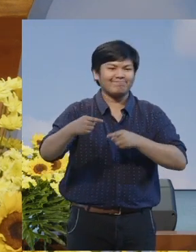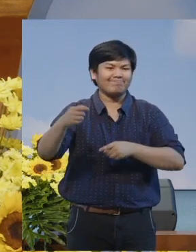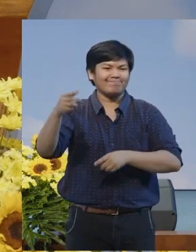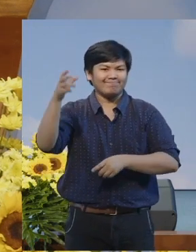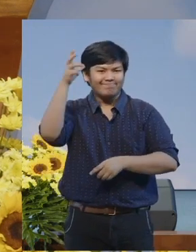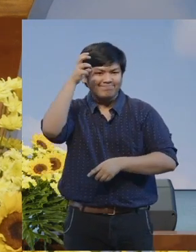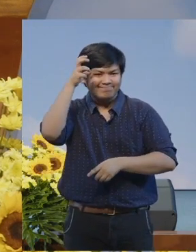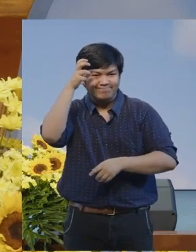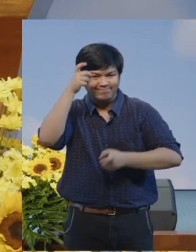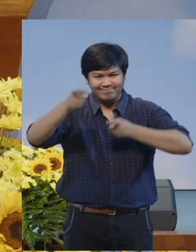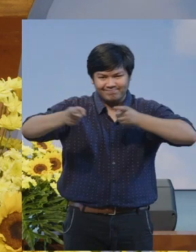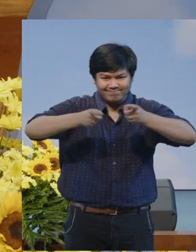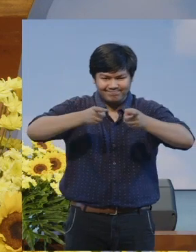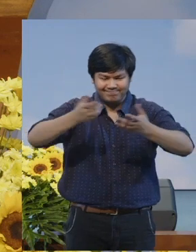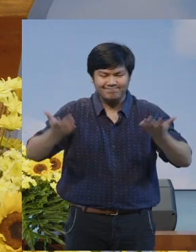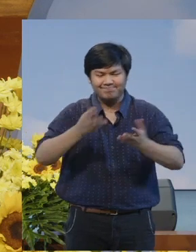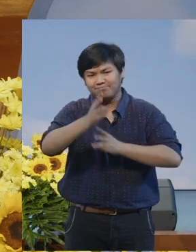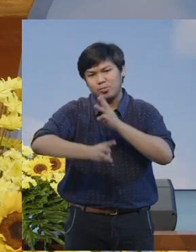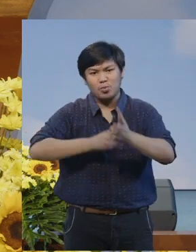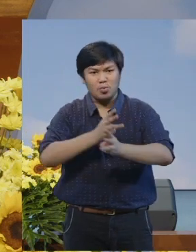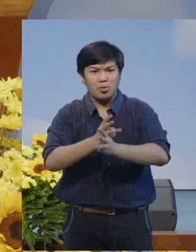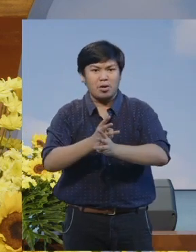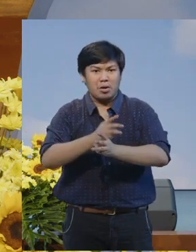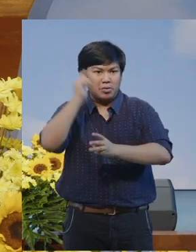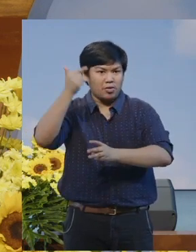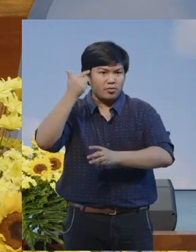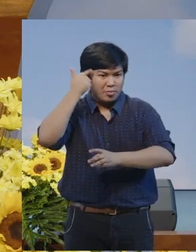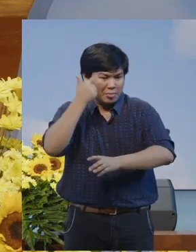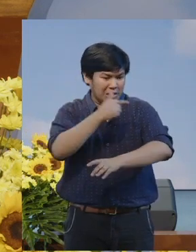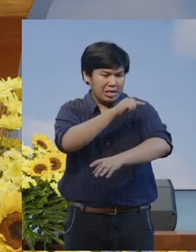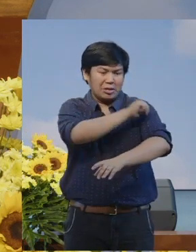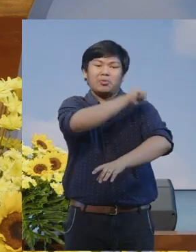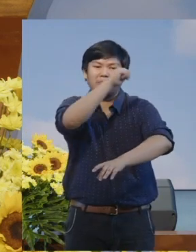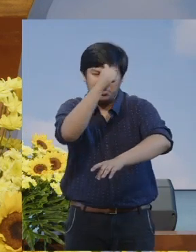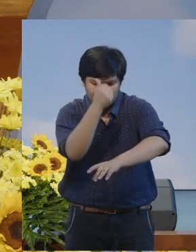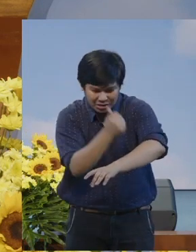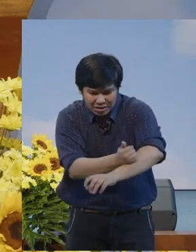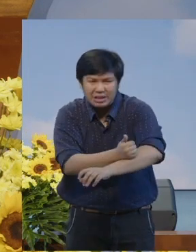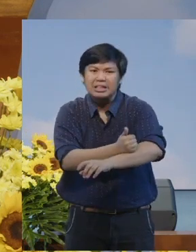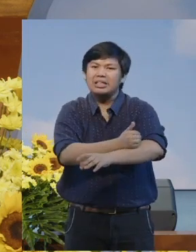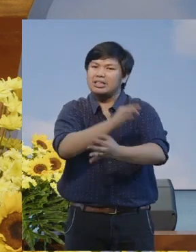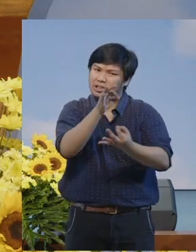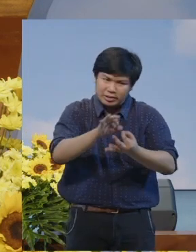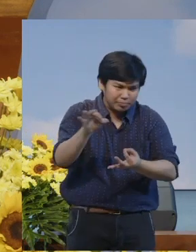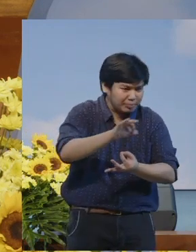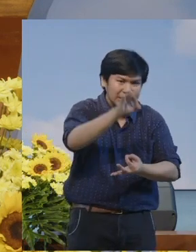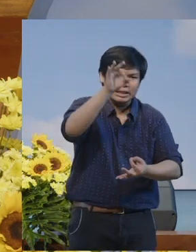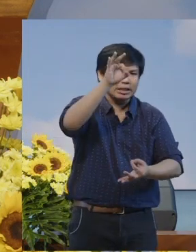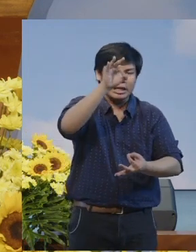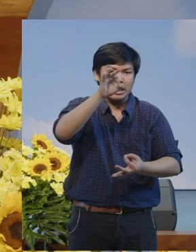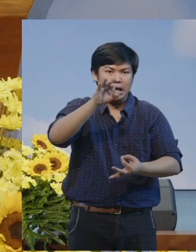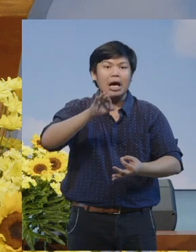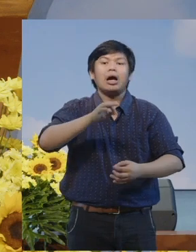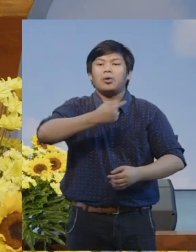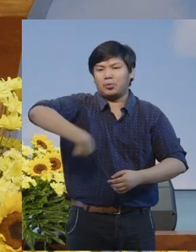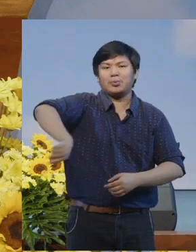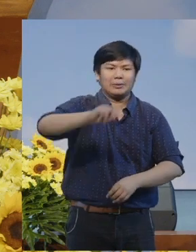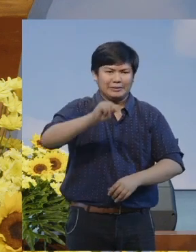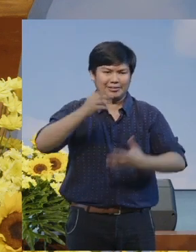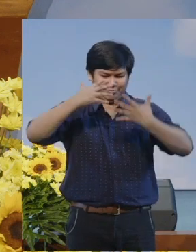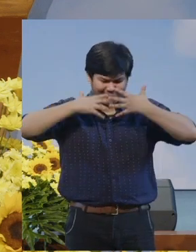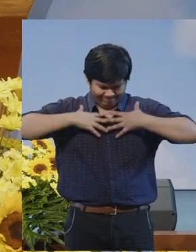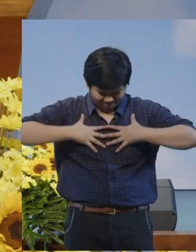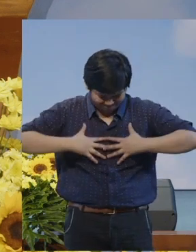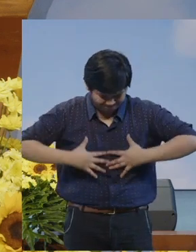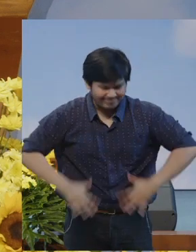powers over the present darkness, against the spiritual forces of evil in the heavenly places. Therefore, take up the whole armor of God. Inulit